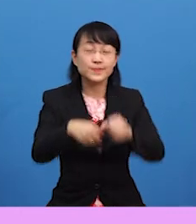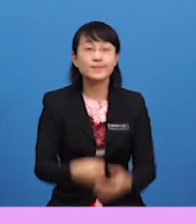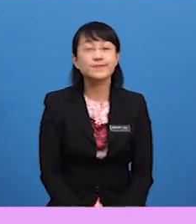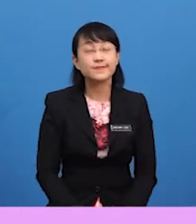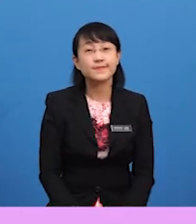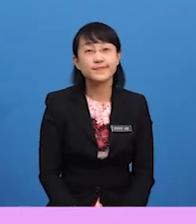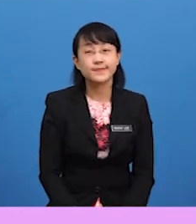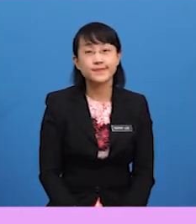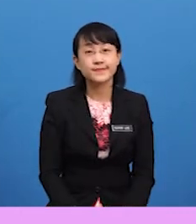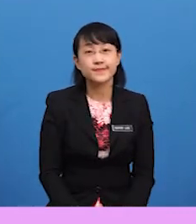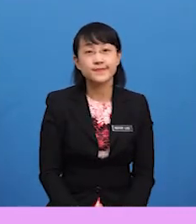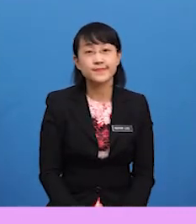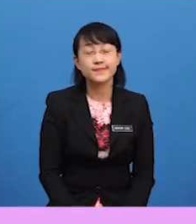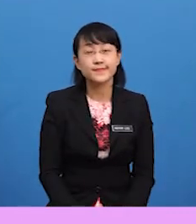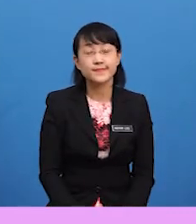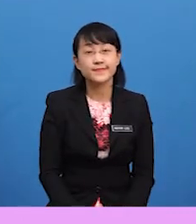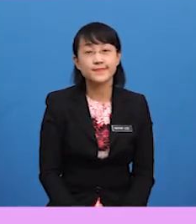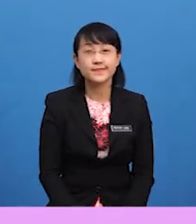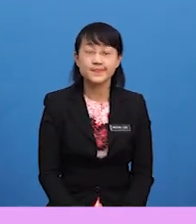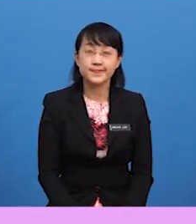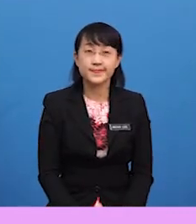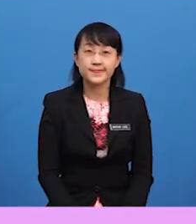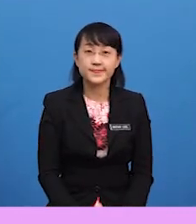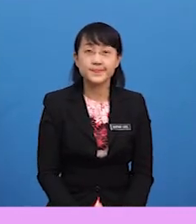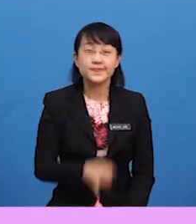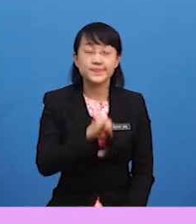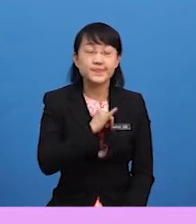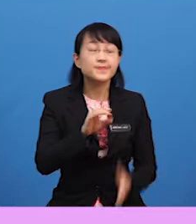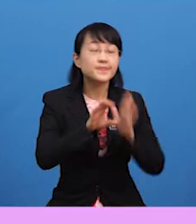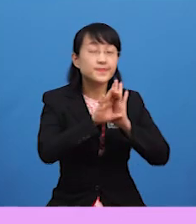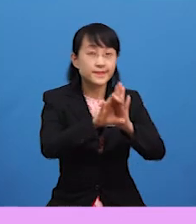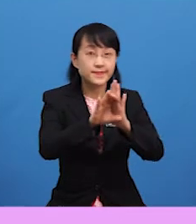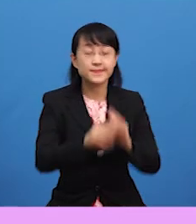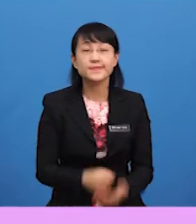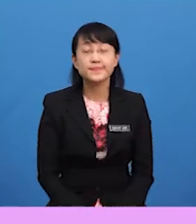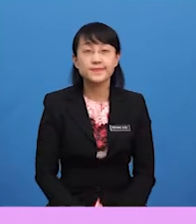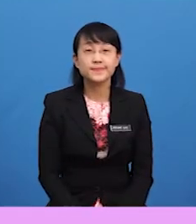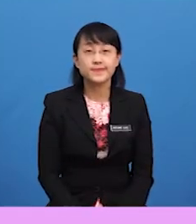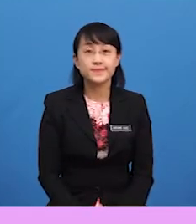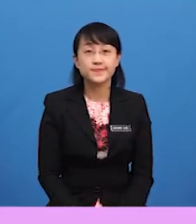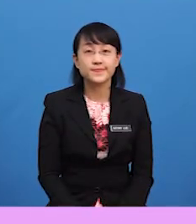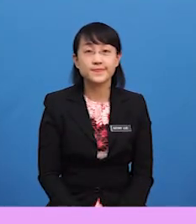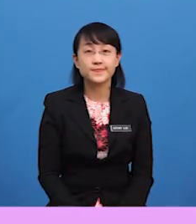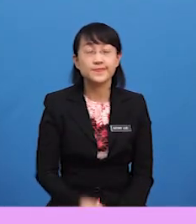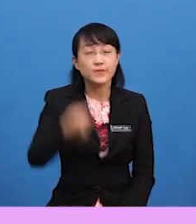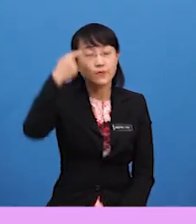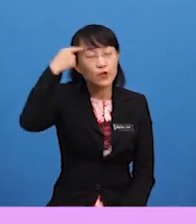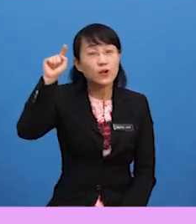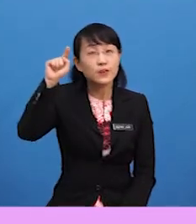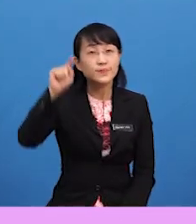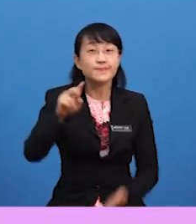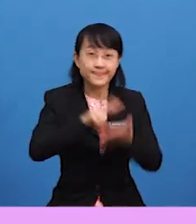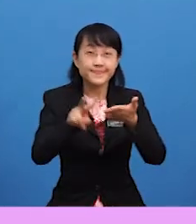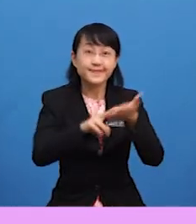Let's talk about what each of them mean. I'll give you some examples too. Okay. For is a